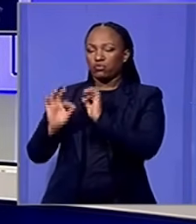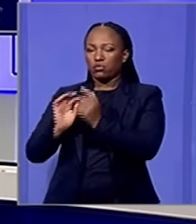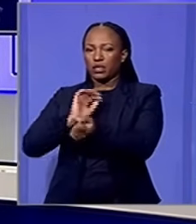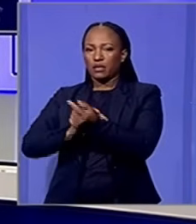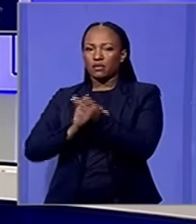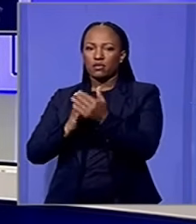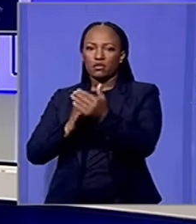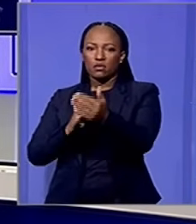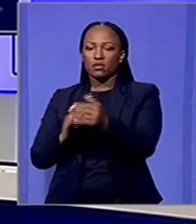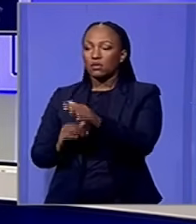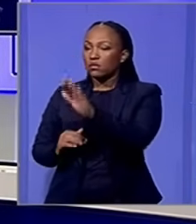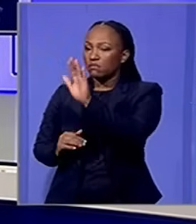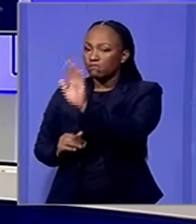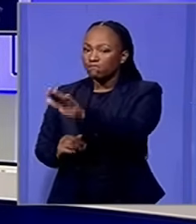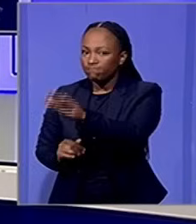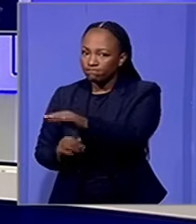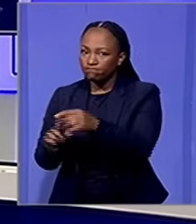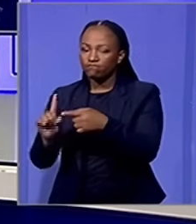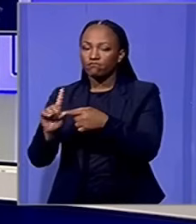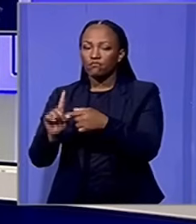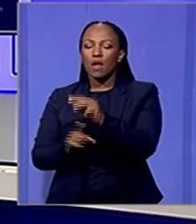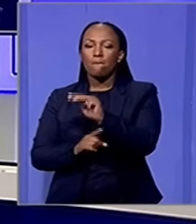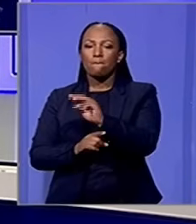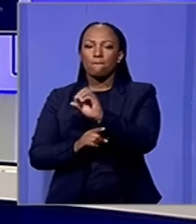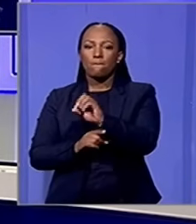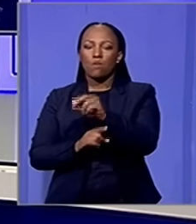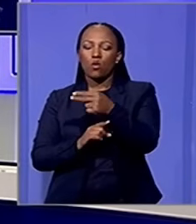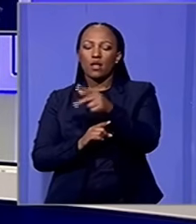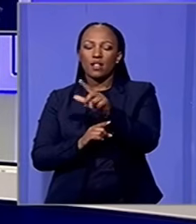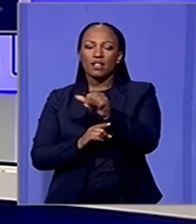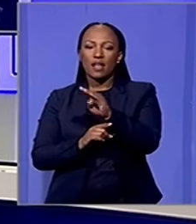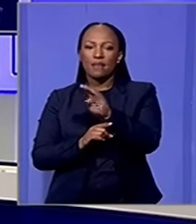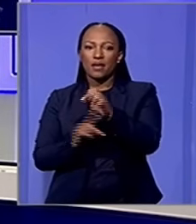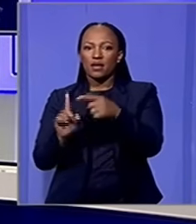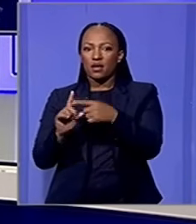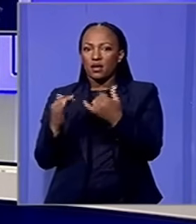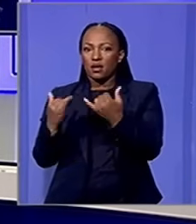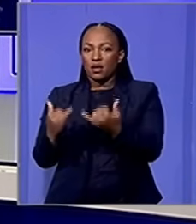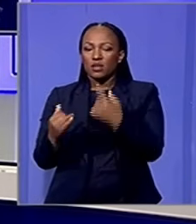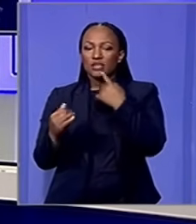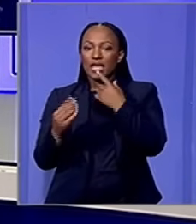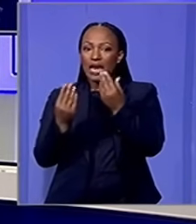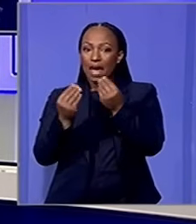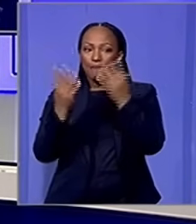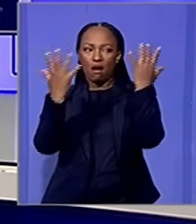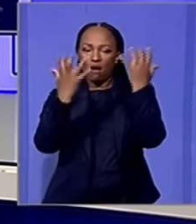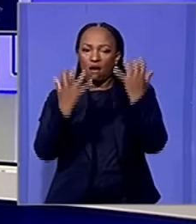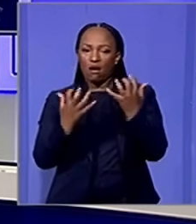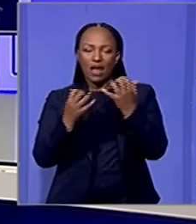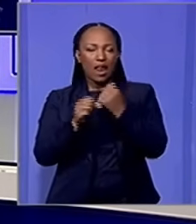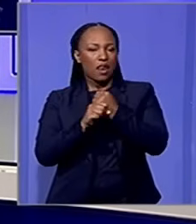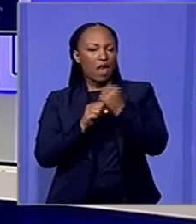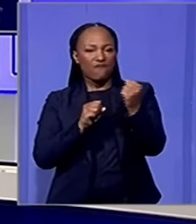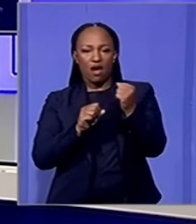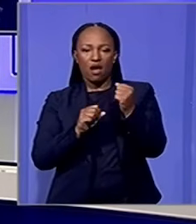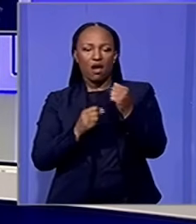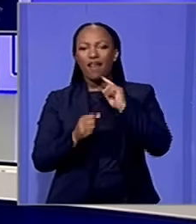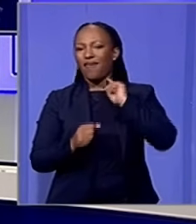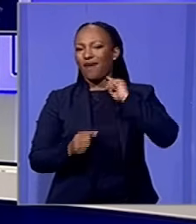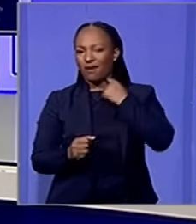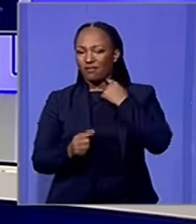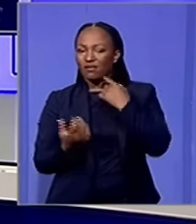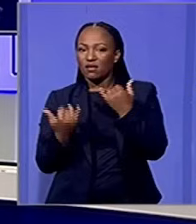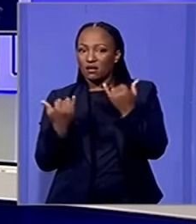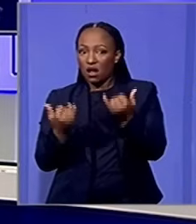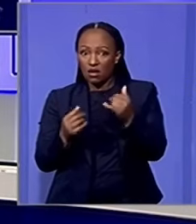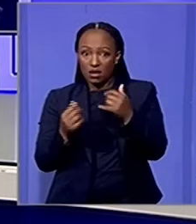difeng. Ba ga mohlabi ba fela ba re dipalopalo ga nke di bolela maaka goba dinomoro ga nke di bolela maaka a e ka ba ke seo le se